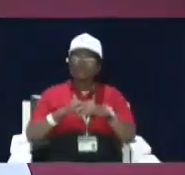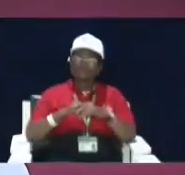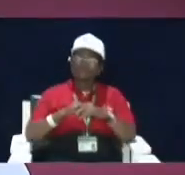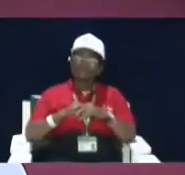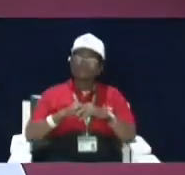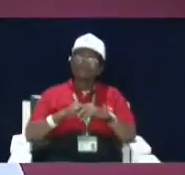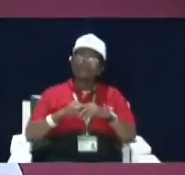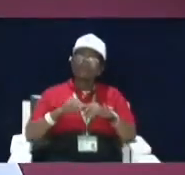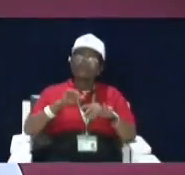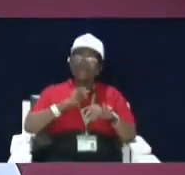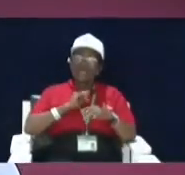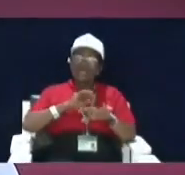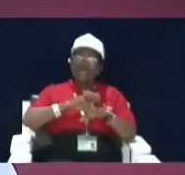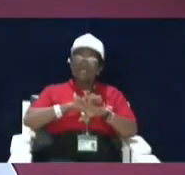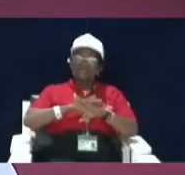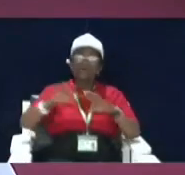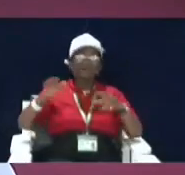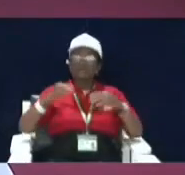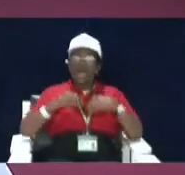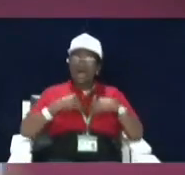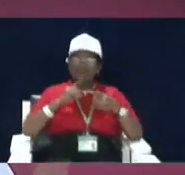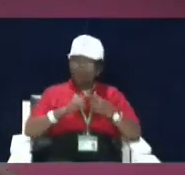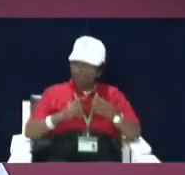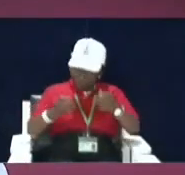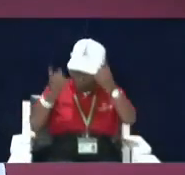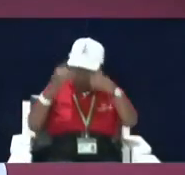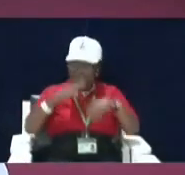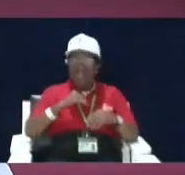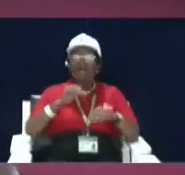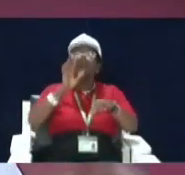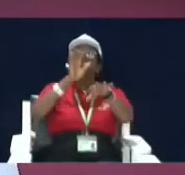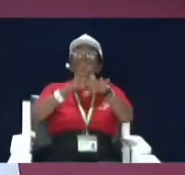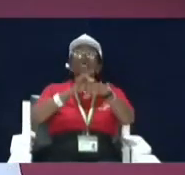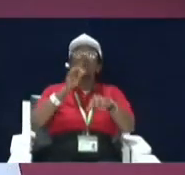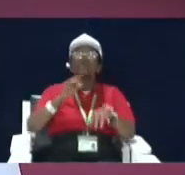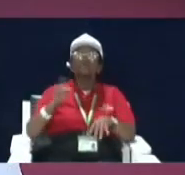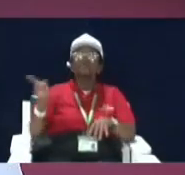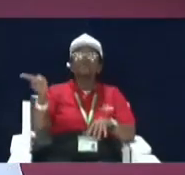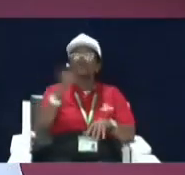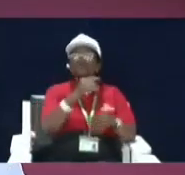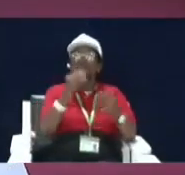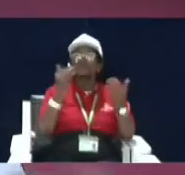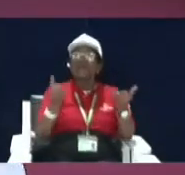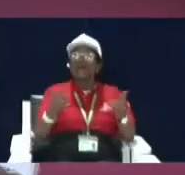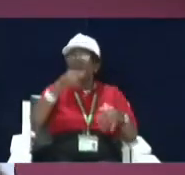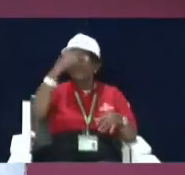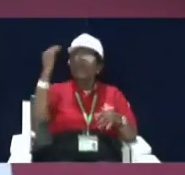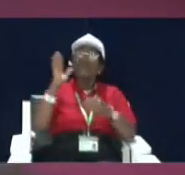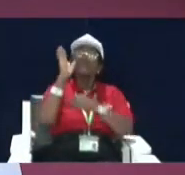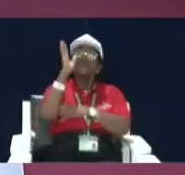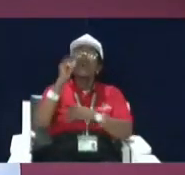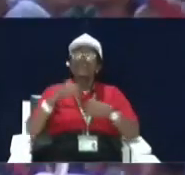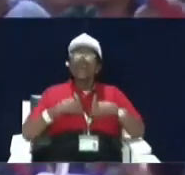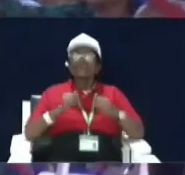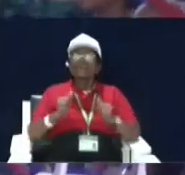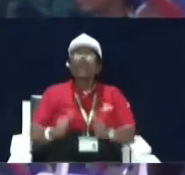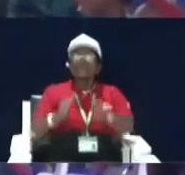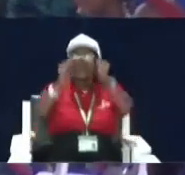I don't have to come to touch you now. God has promoted me. And he will promote you